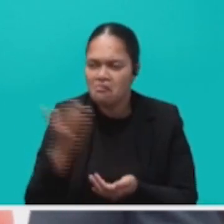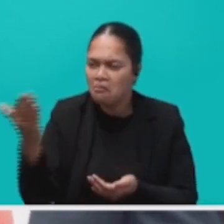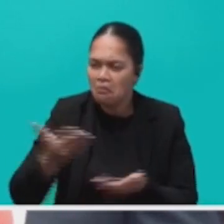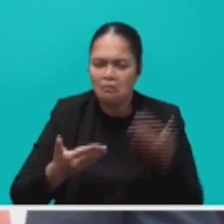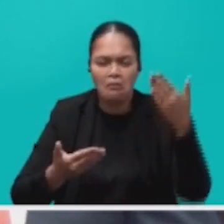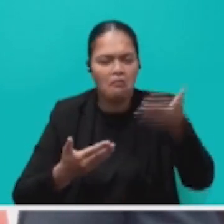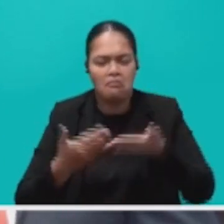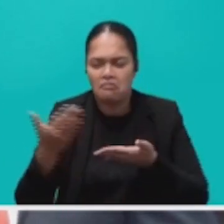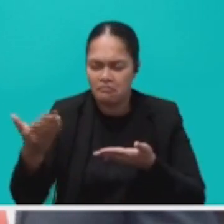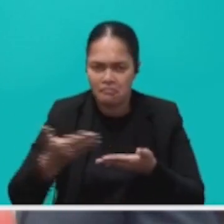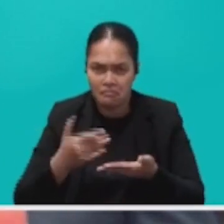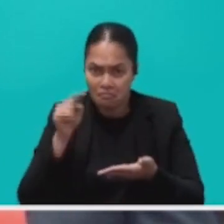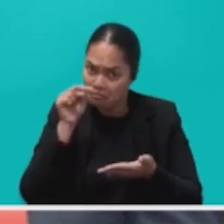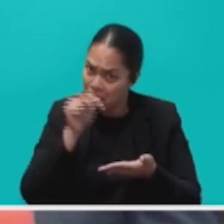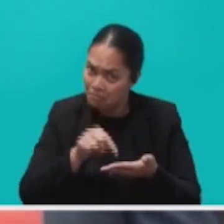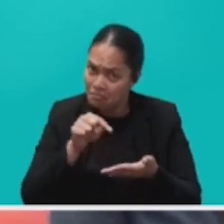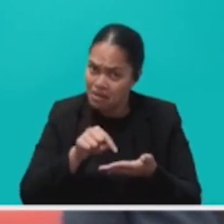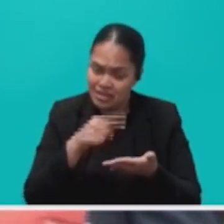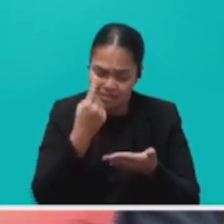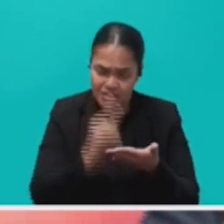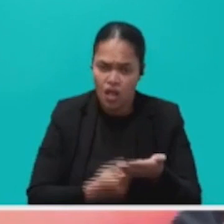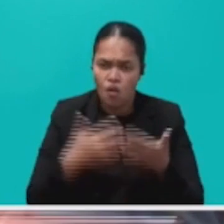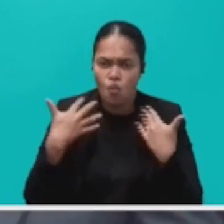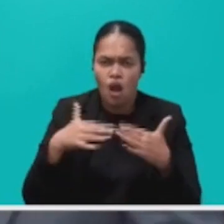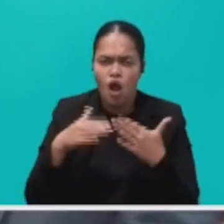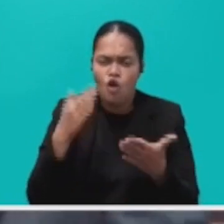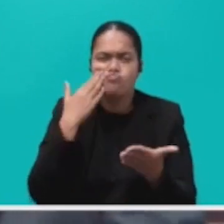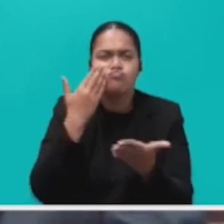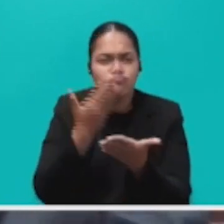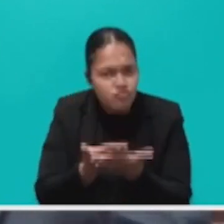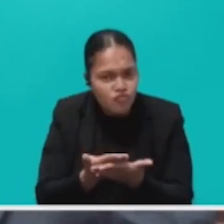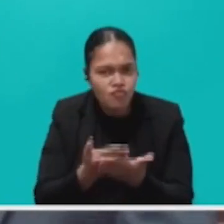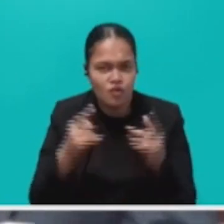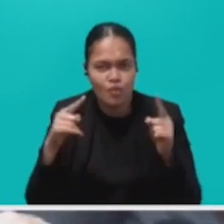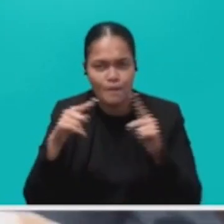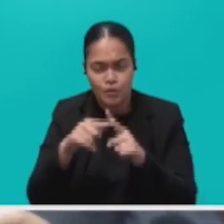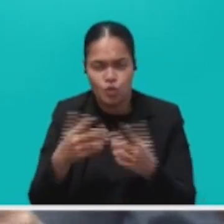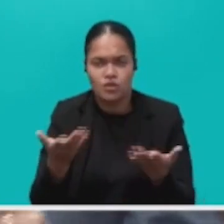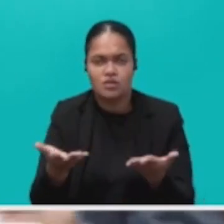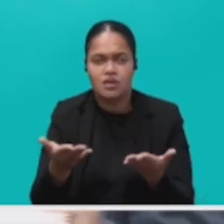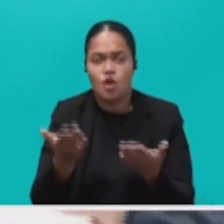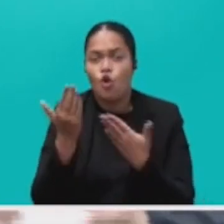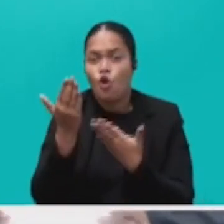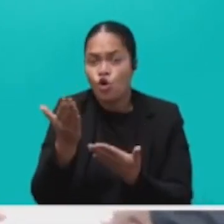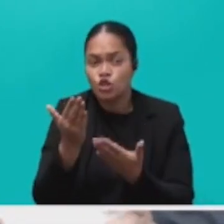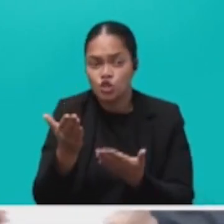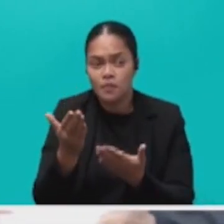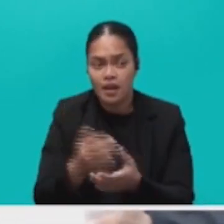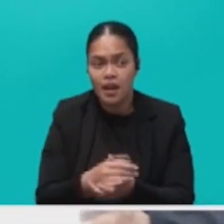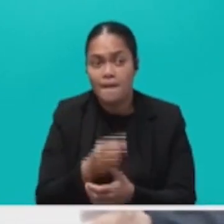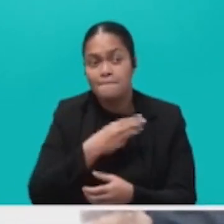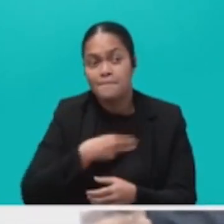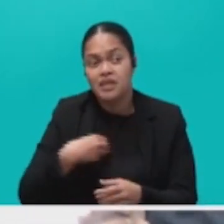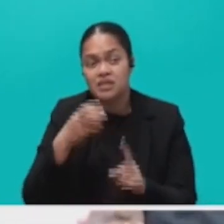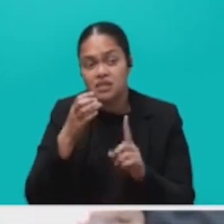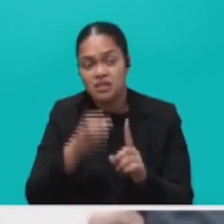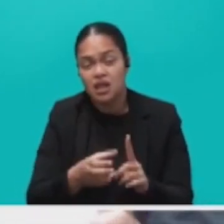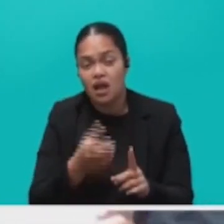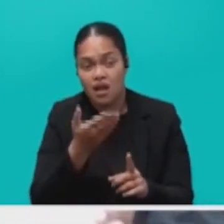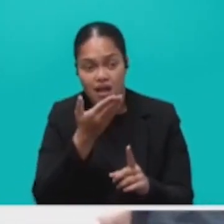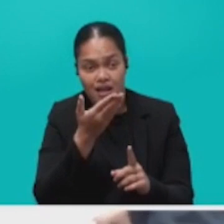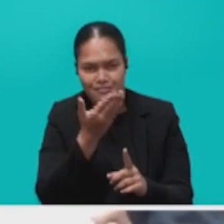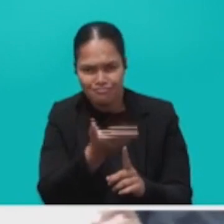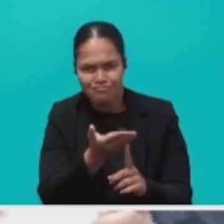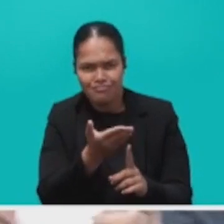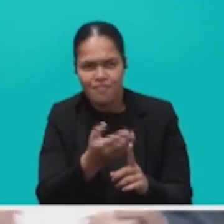Mr. Speaker, itself proves the point that Honourable Minister was